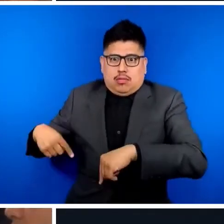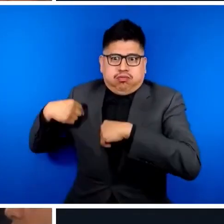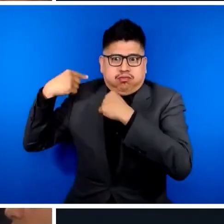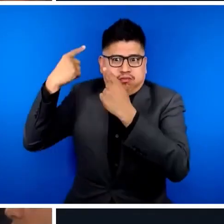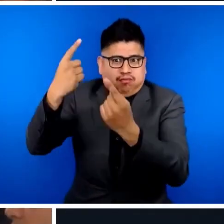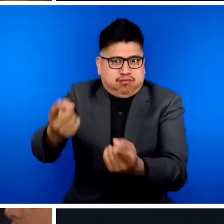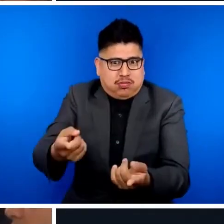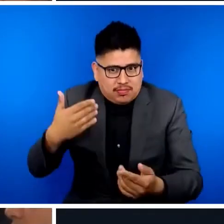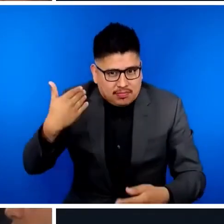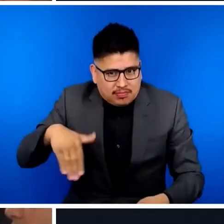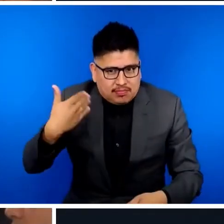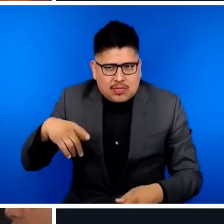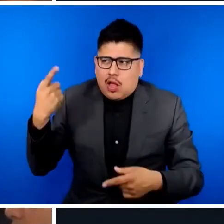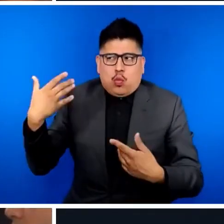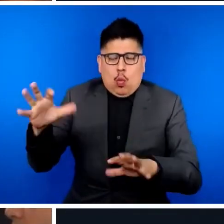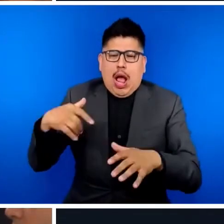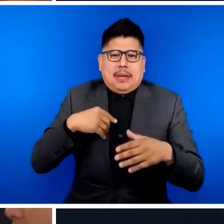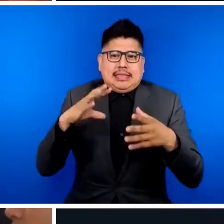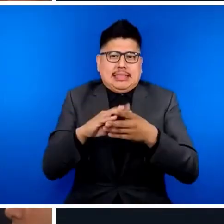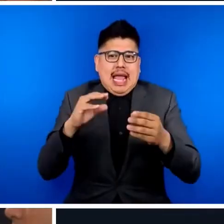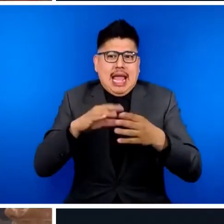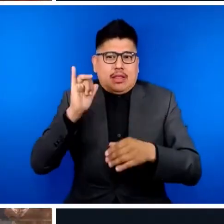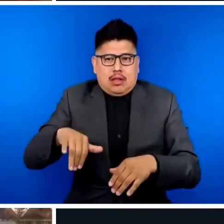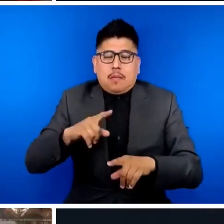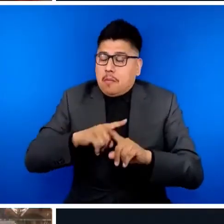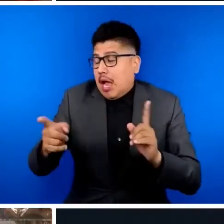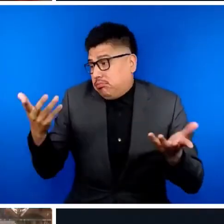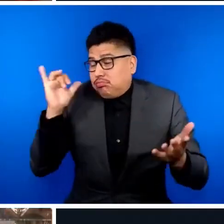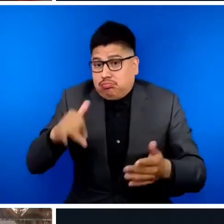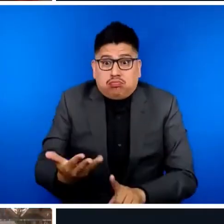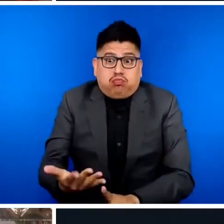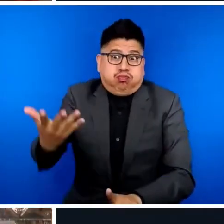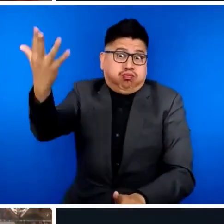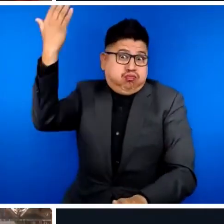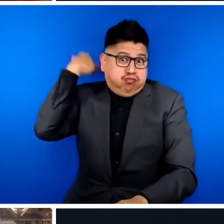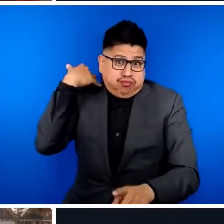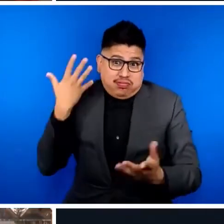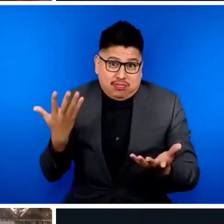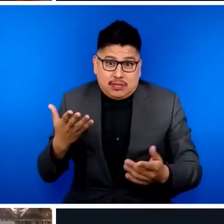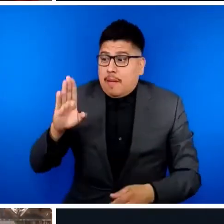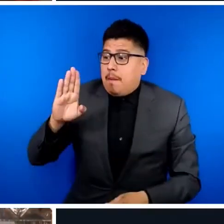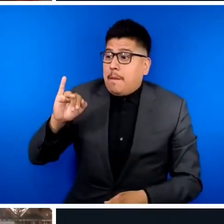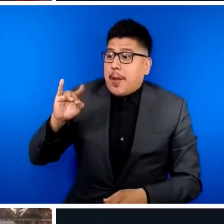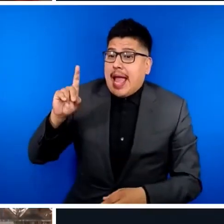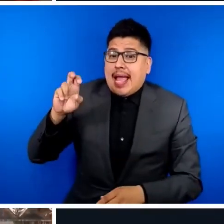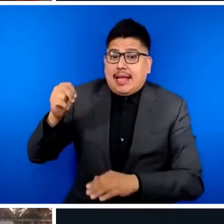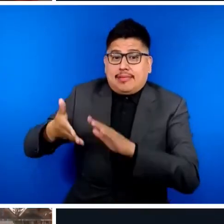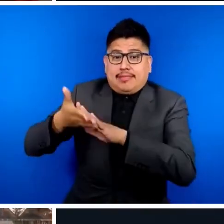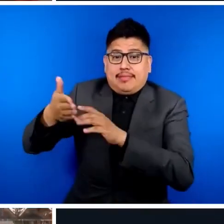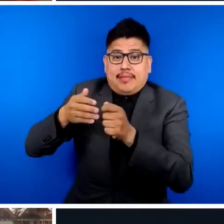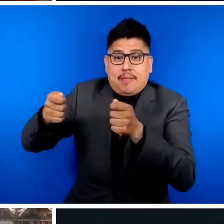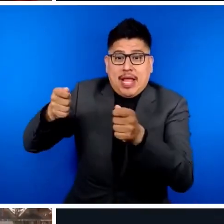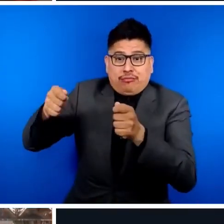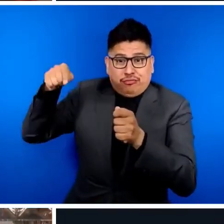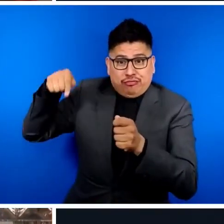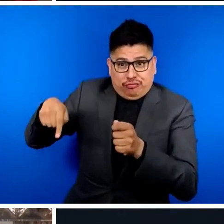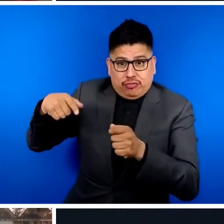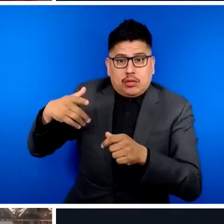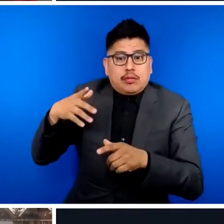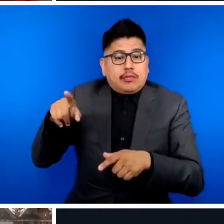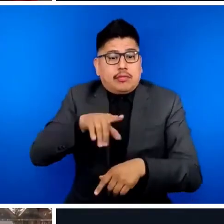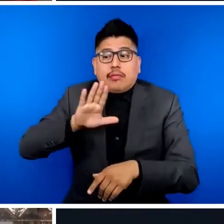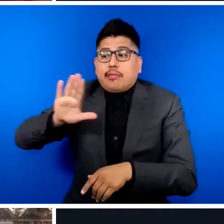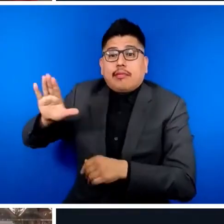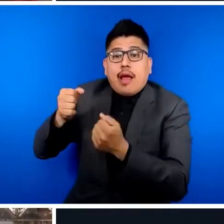say that, but that's a long time ago. The Biden administration and its allies in Congress gave us the worst